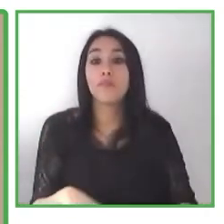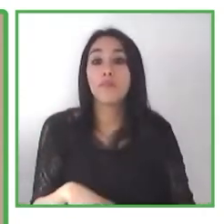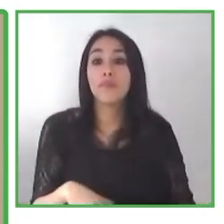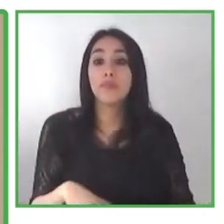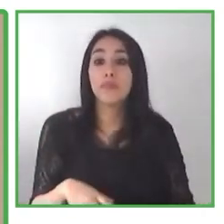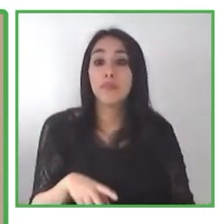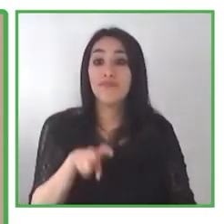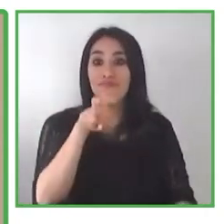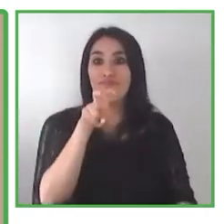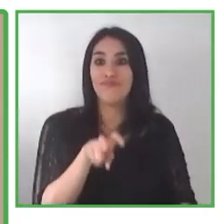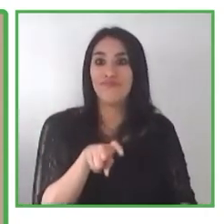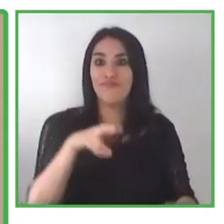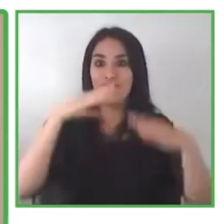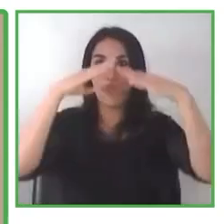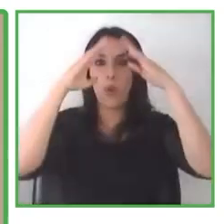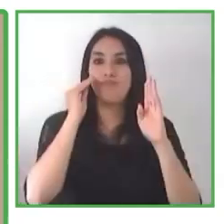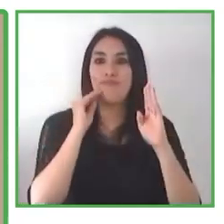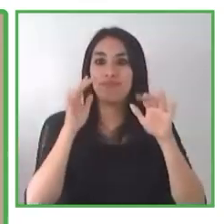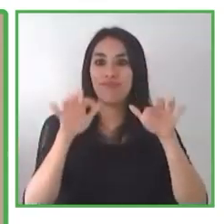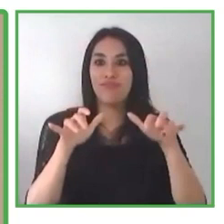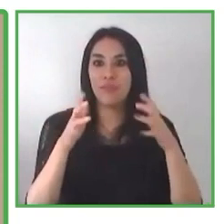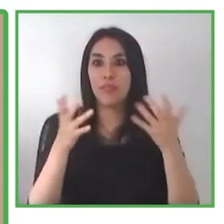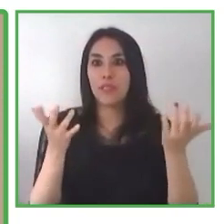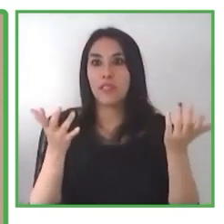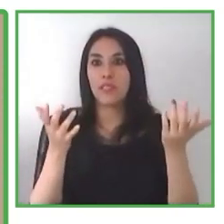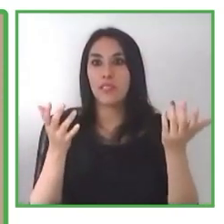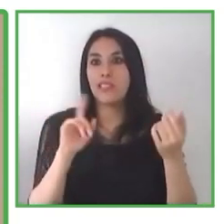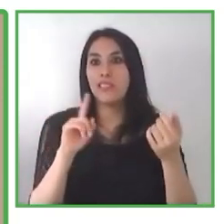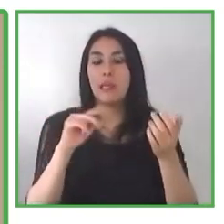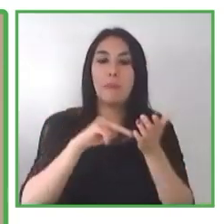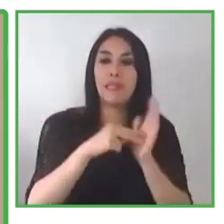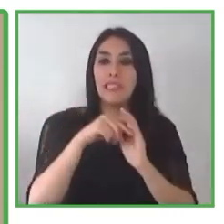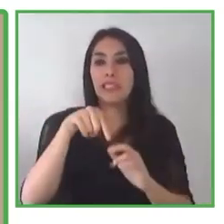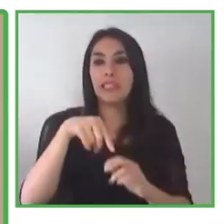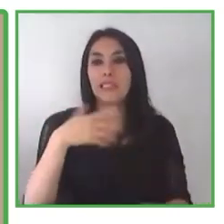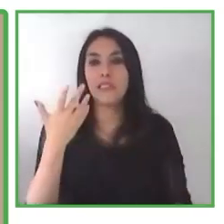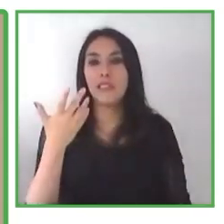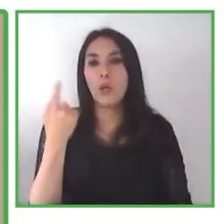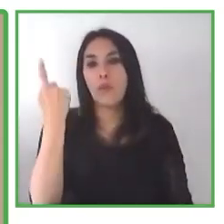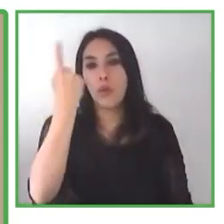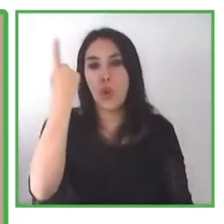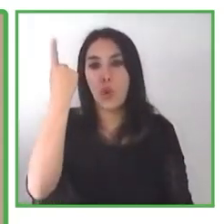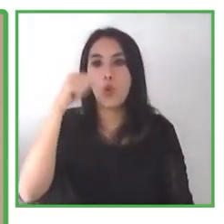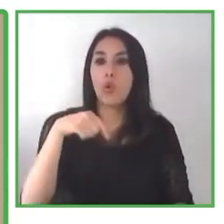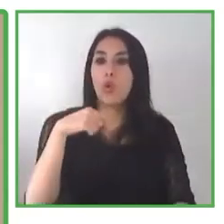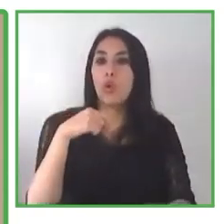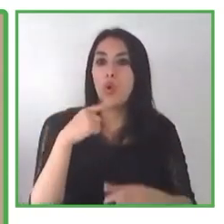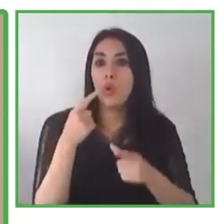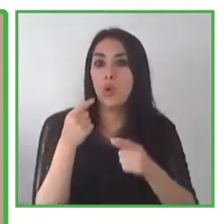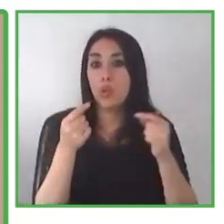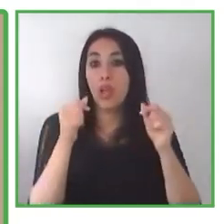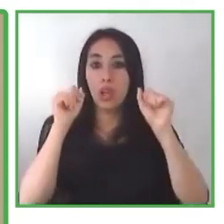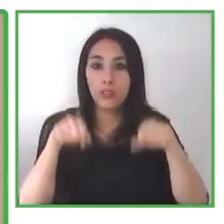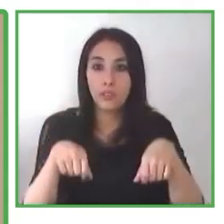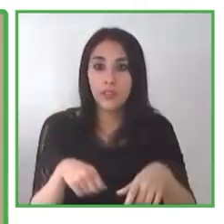remotely doesn't mean that it's the only solution, but just an additional